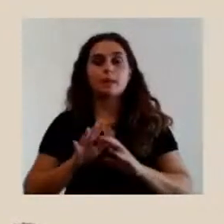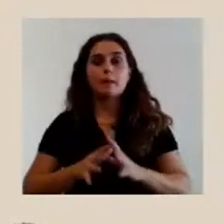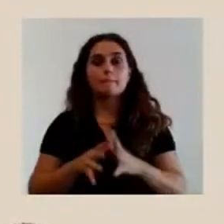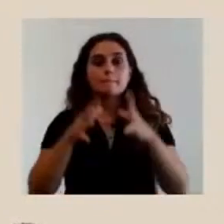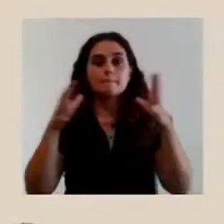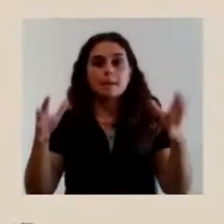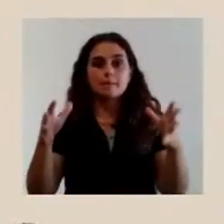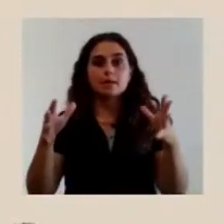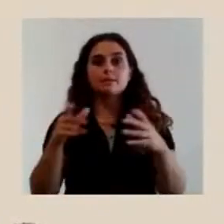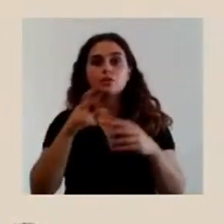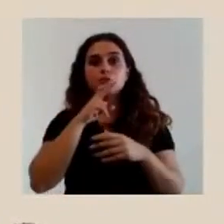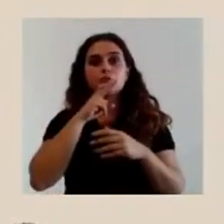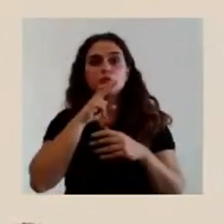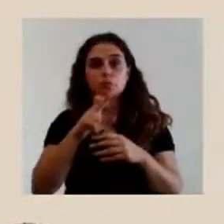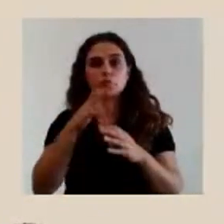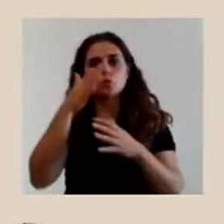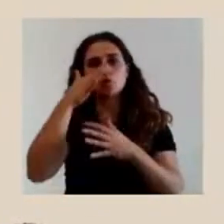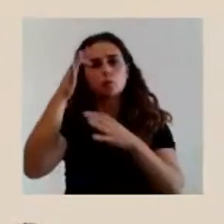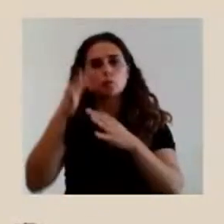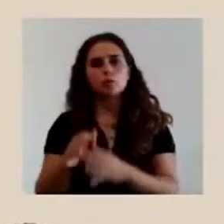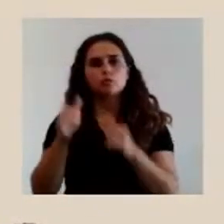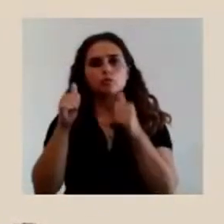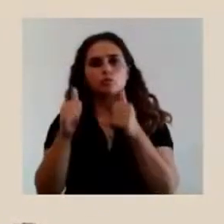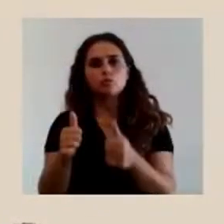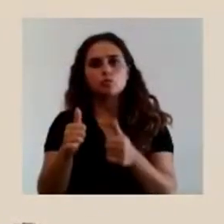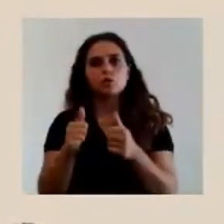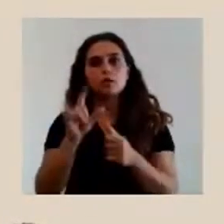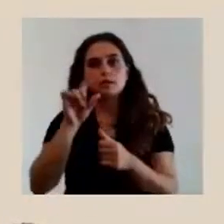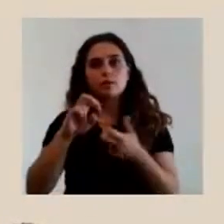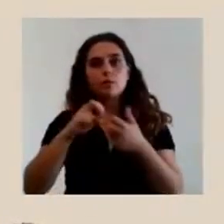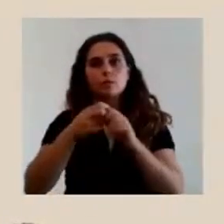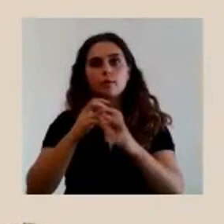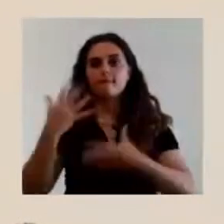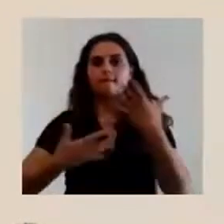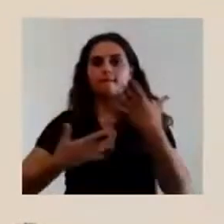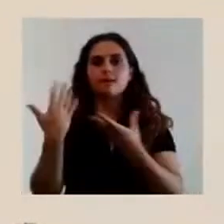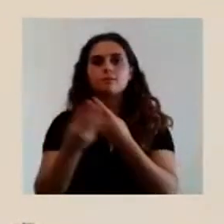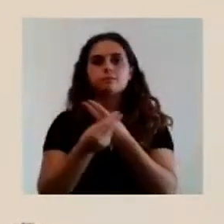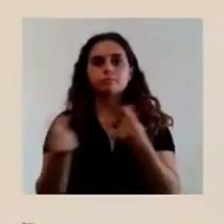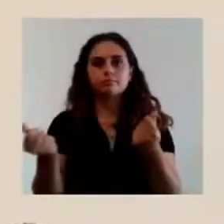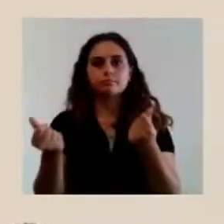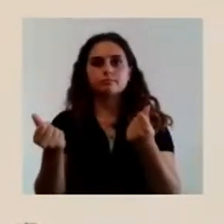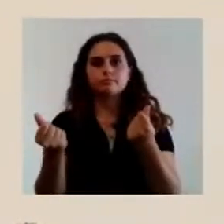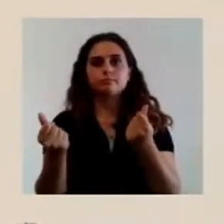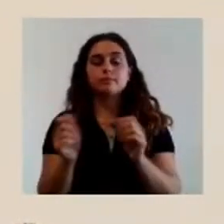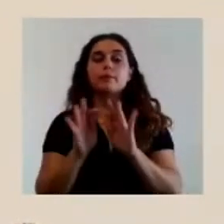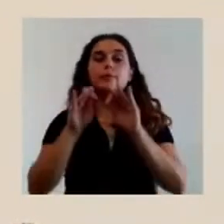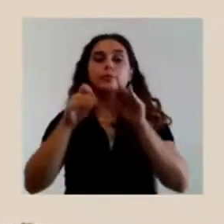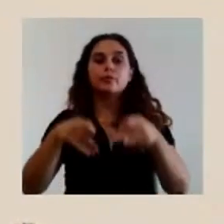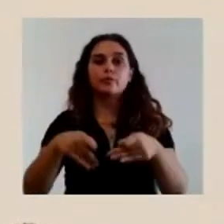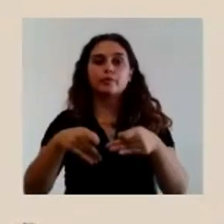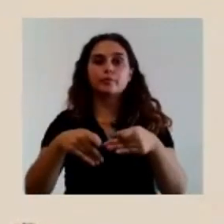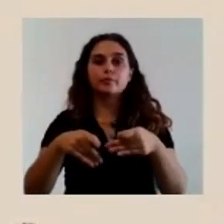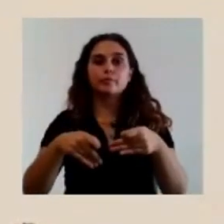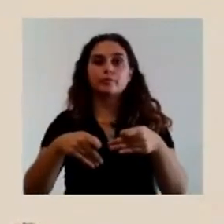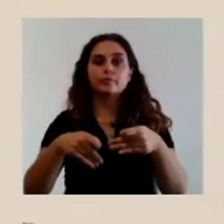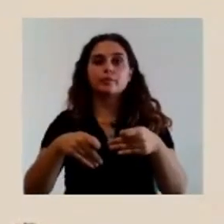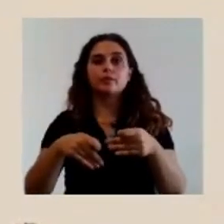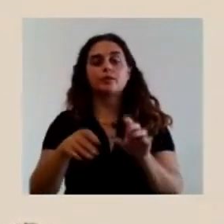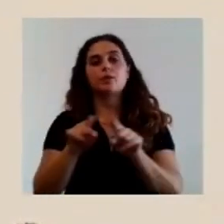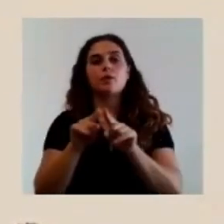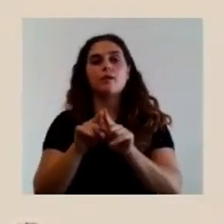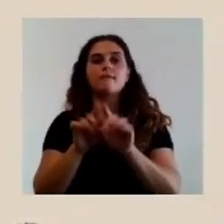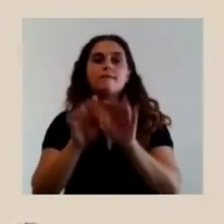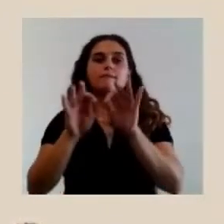accountability encourages responsible behavior and effective problem rectification. Finally, fixing biases